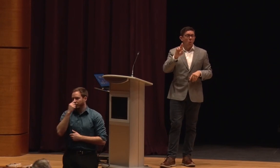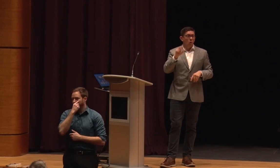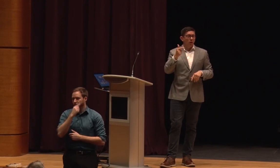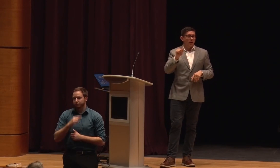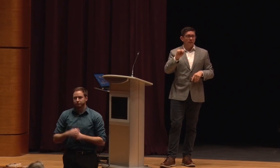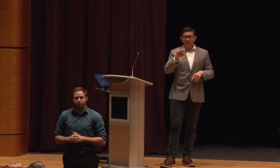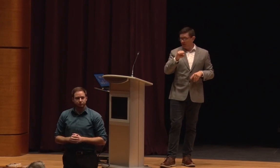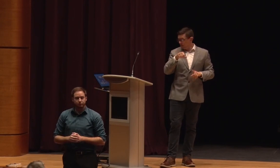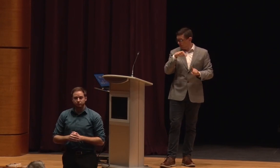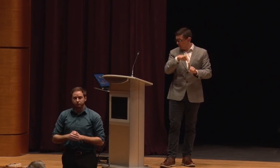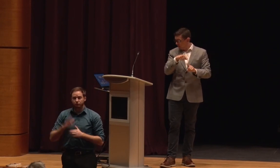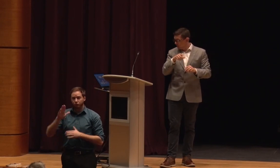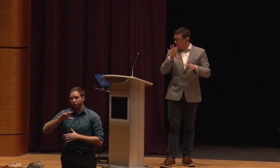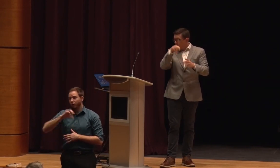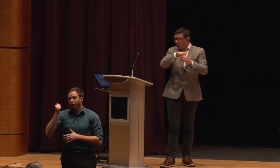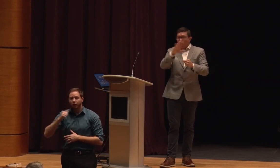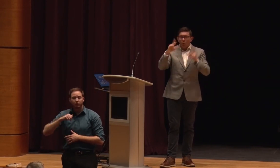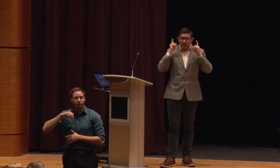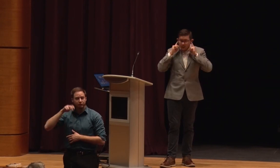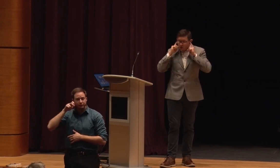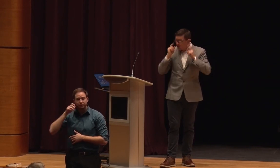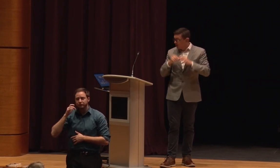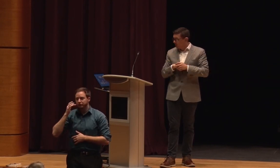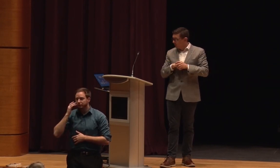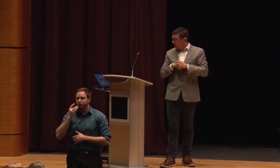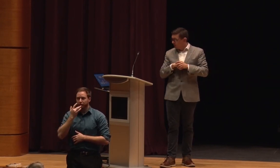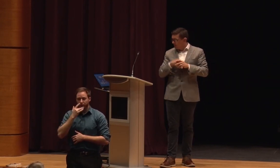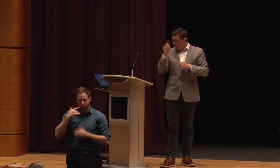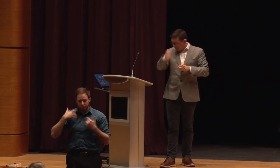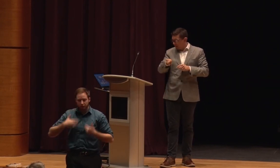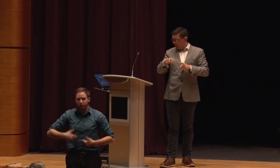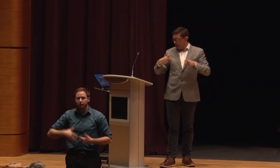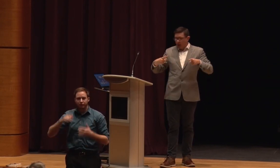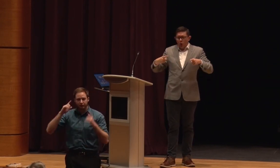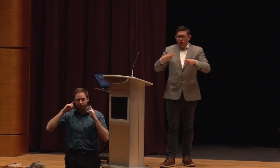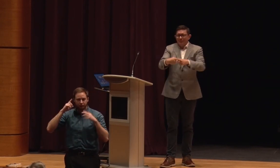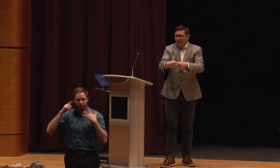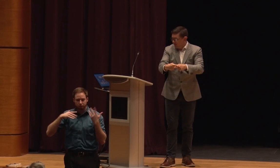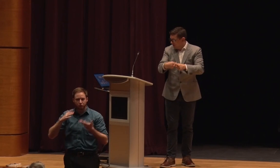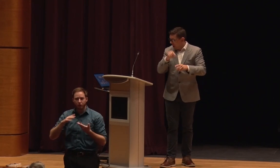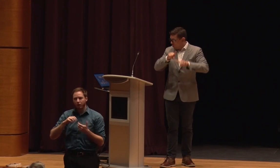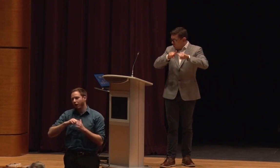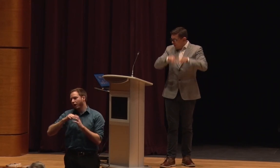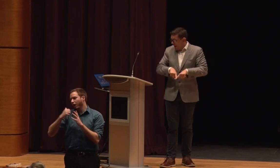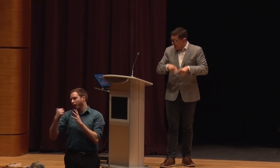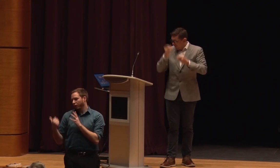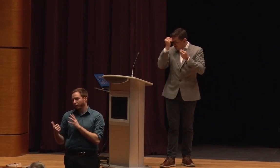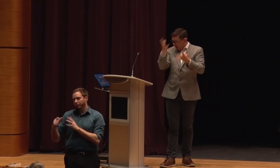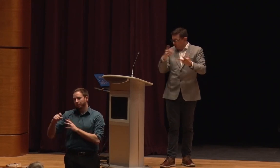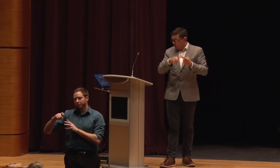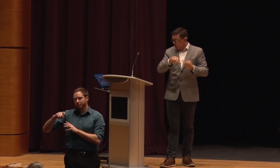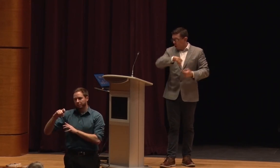All of your other senses, all the other organs, your ears,